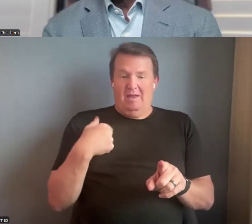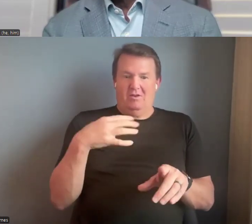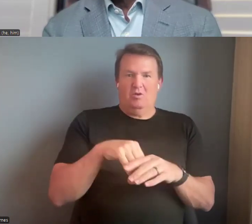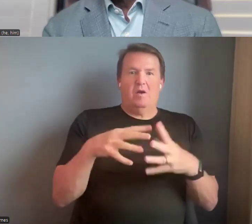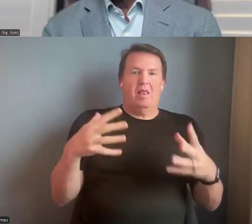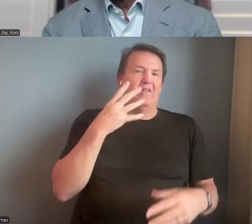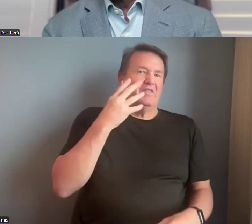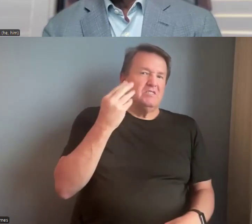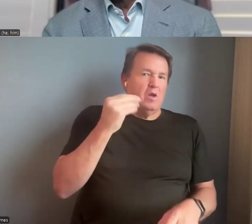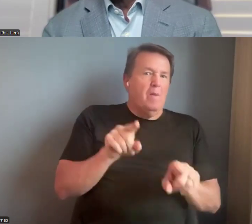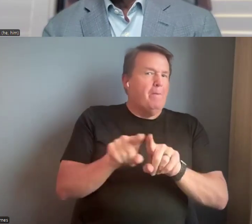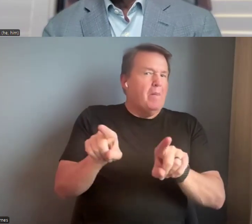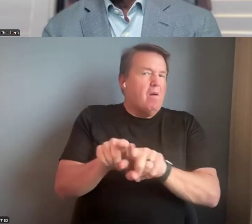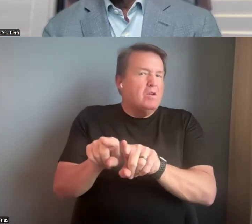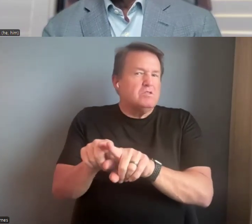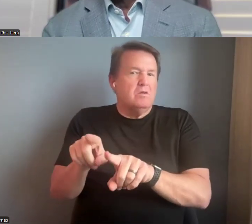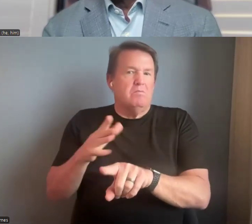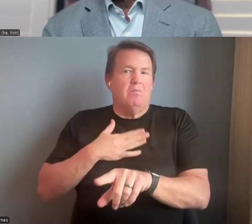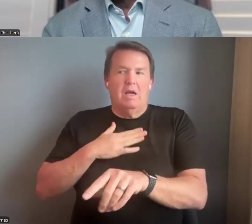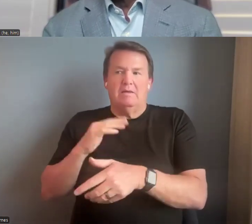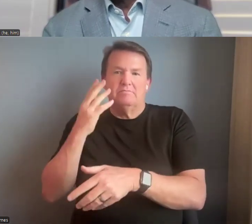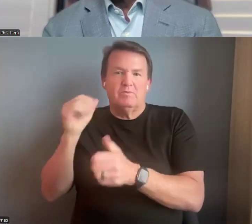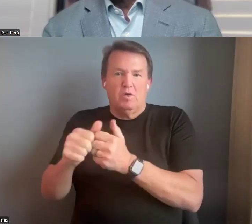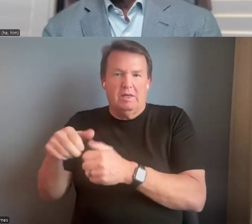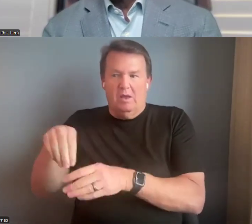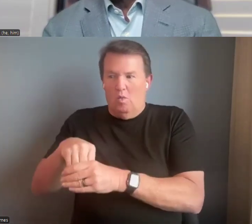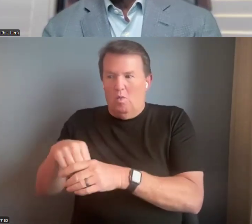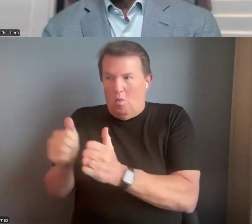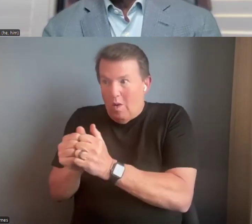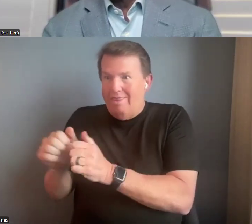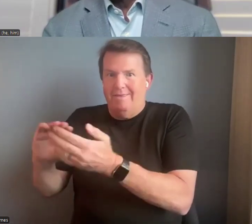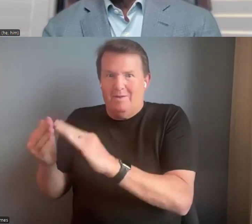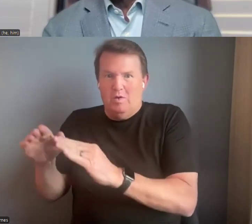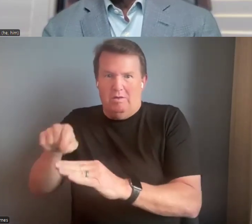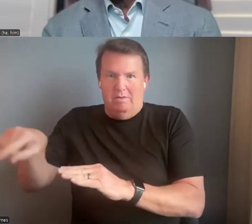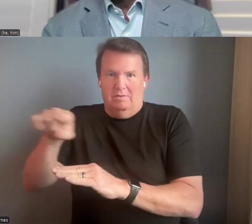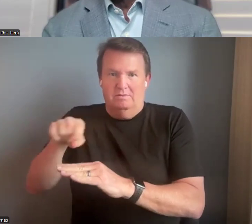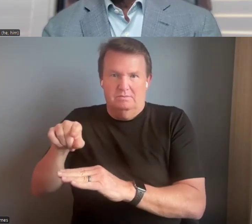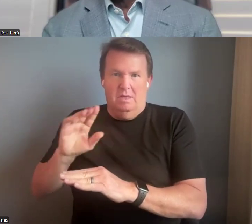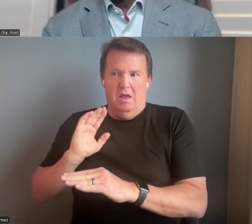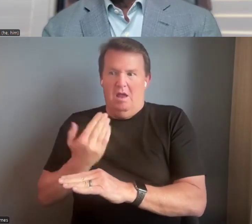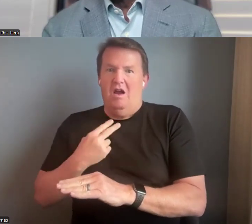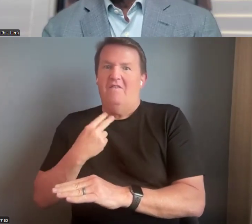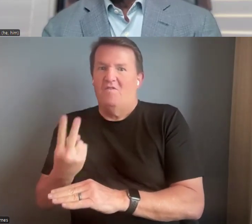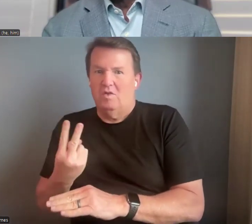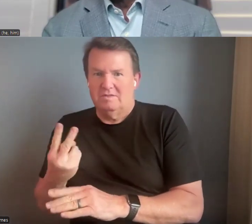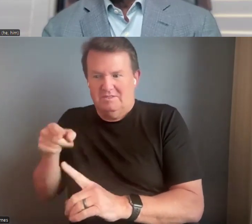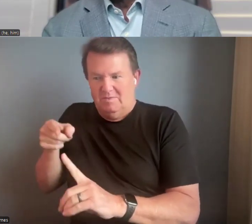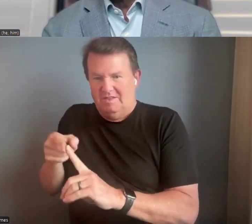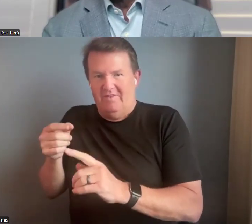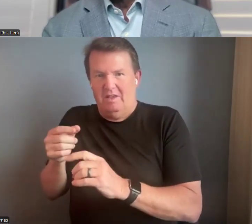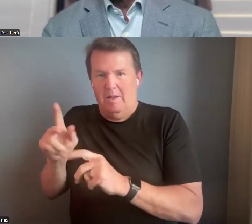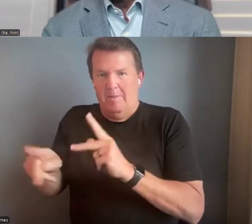also my work in the community and how our voices, specifically of people with disabilities,